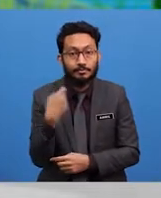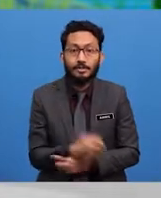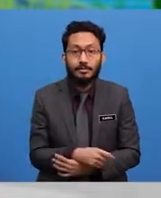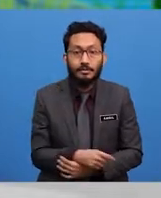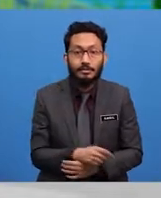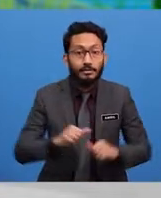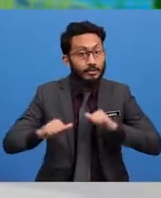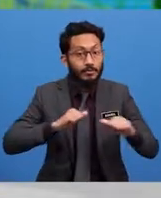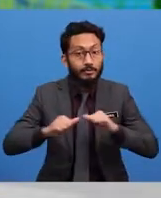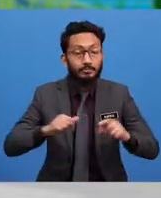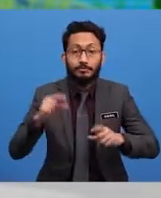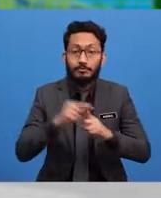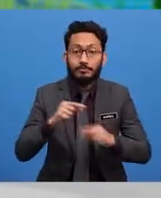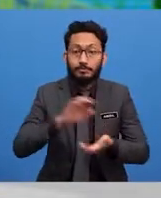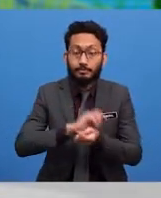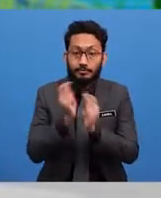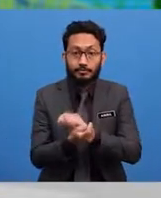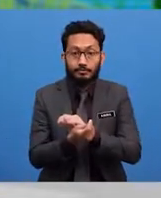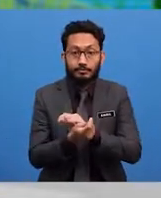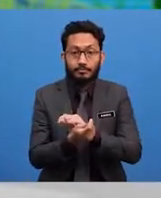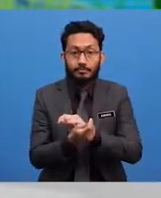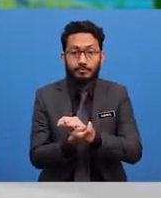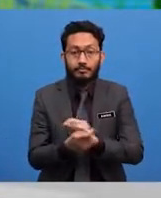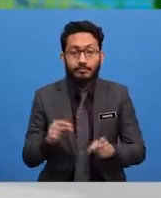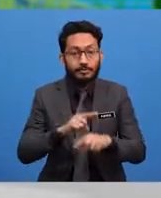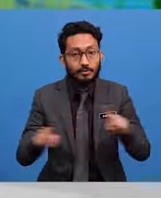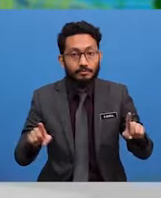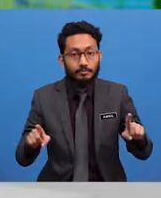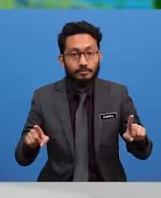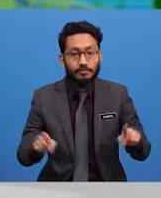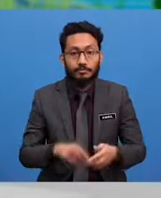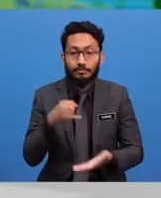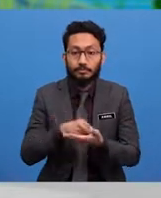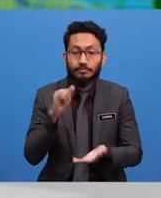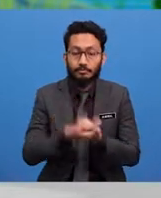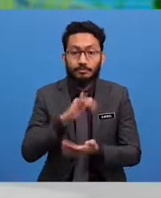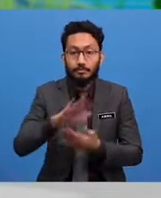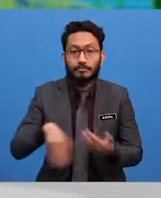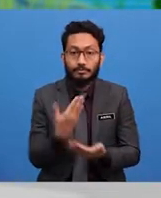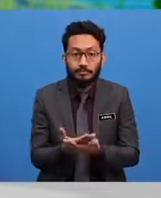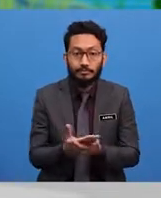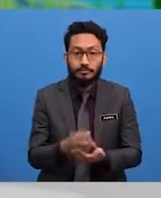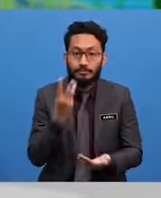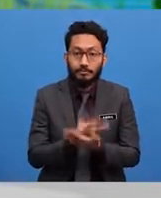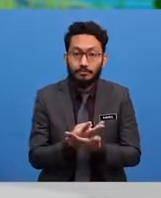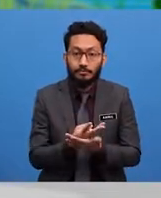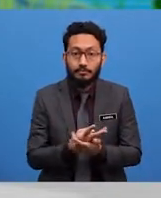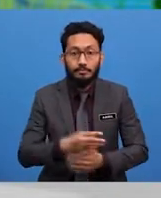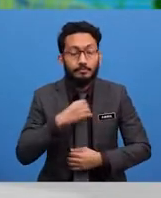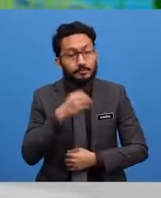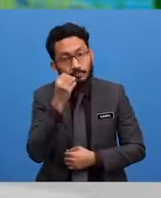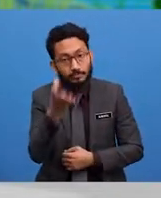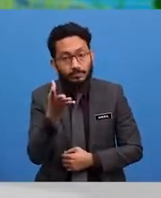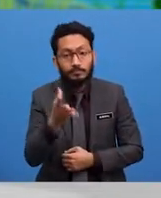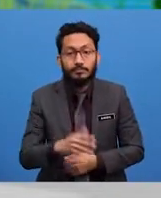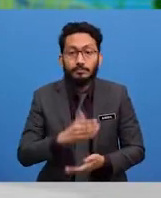be and action words that change form. But is that all? Well, as I